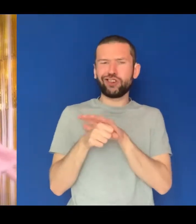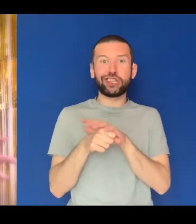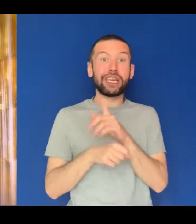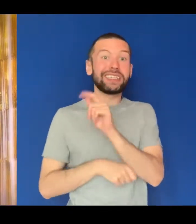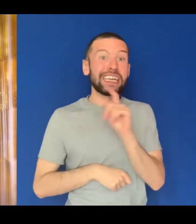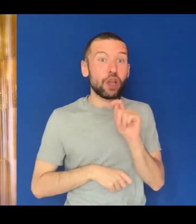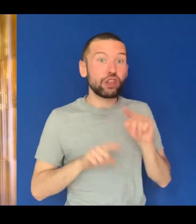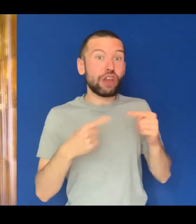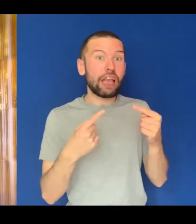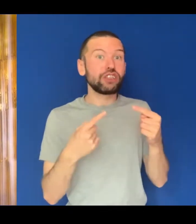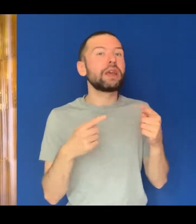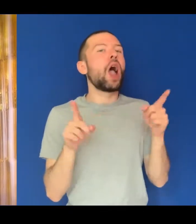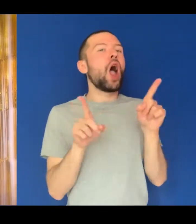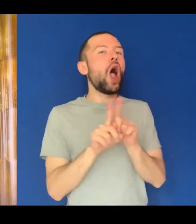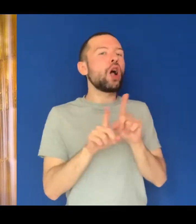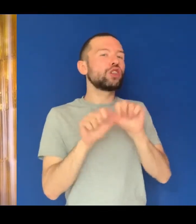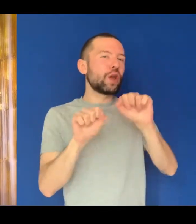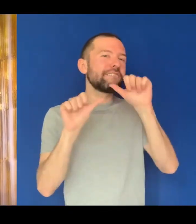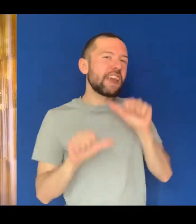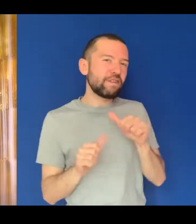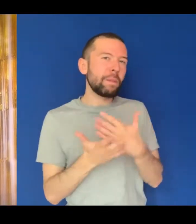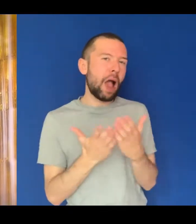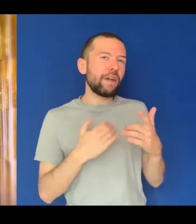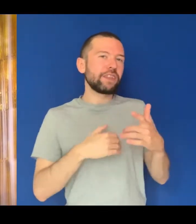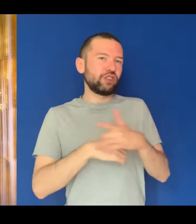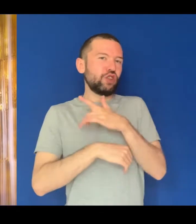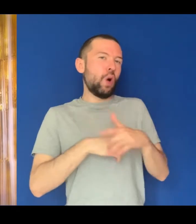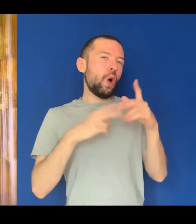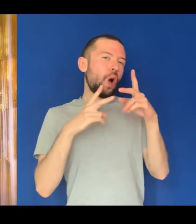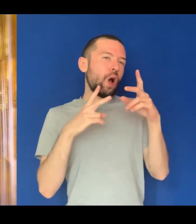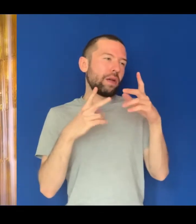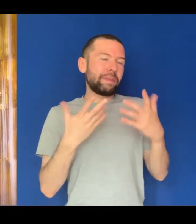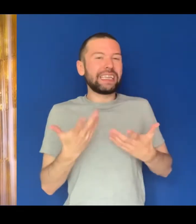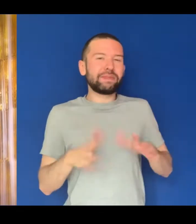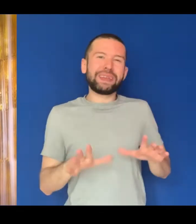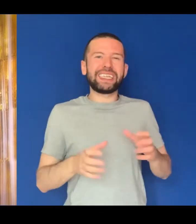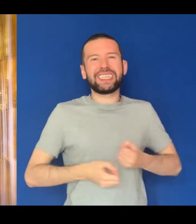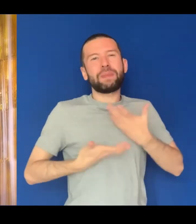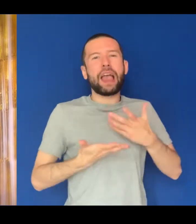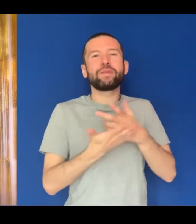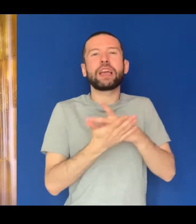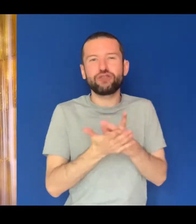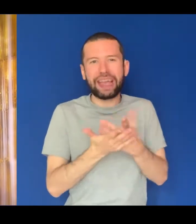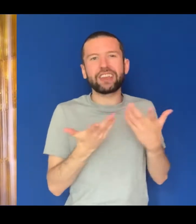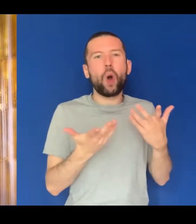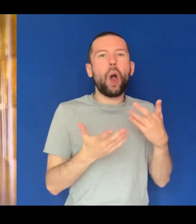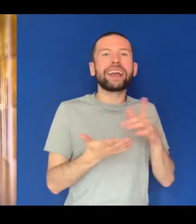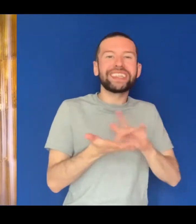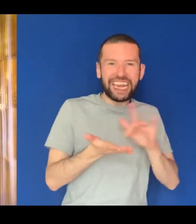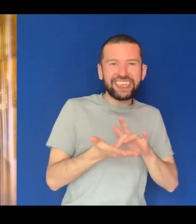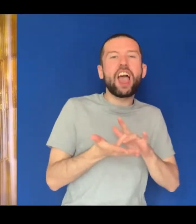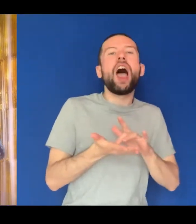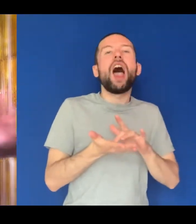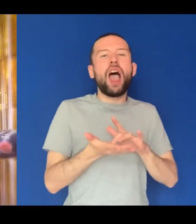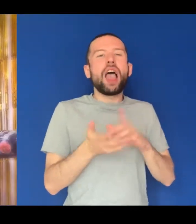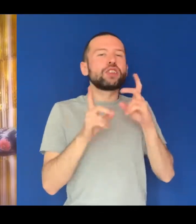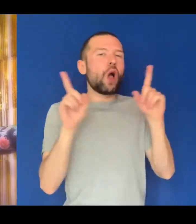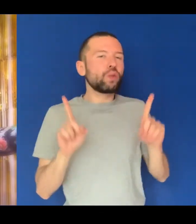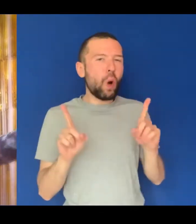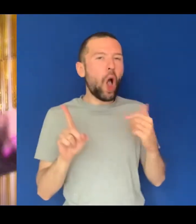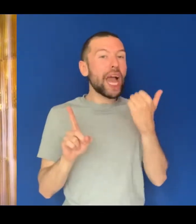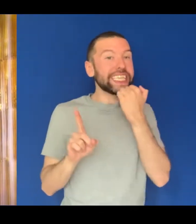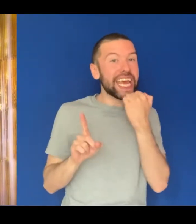TikTok challenges, and your fave segment I got from Rinse and Tinder and Grindr over the years, dates or